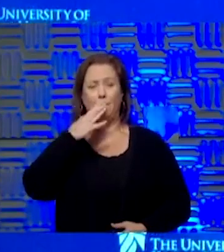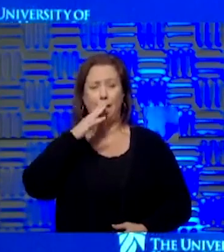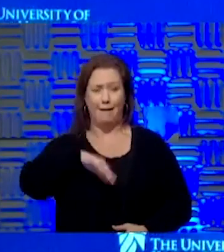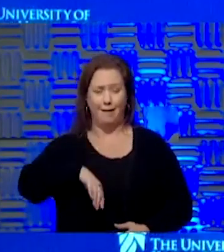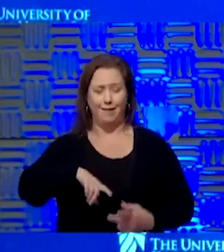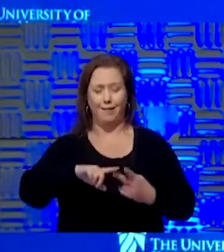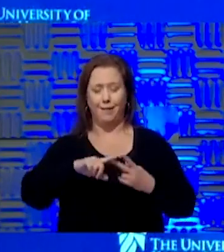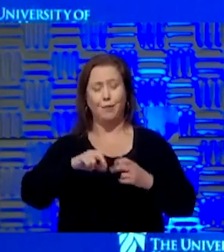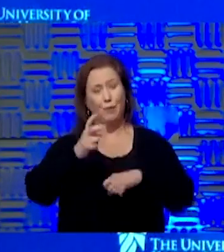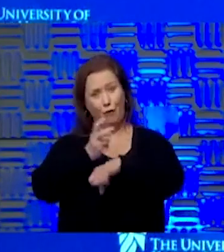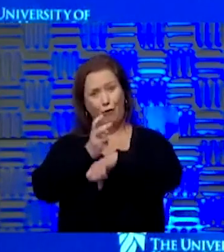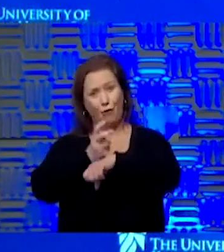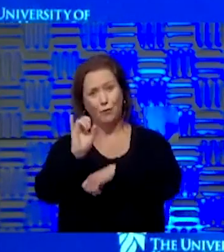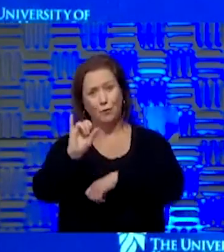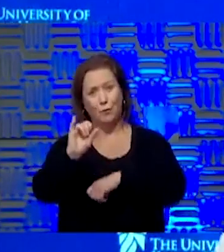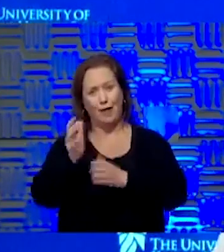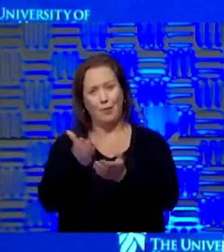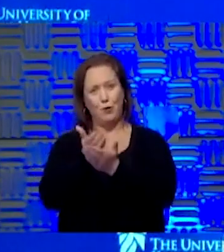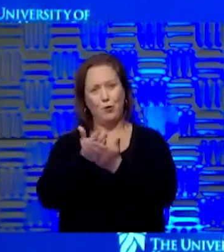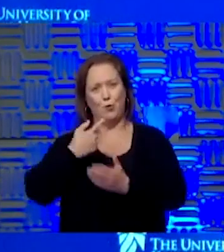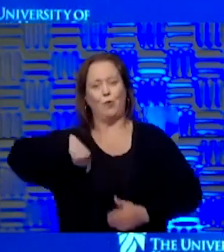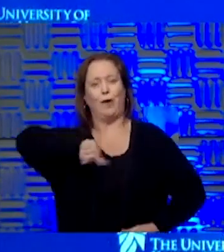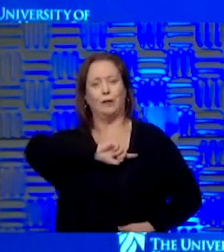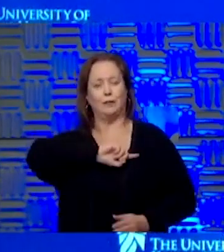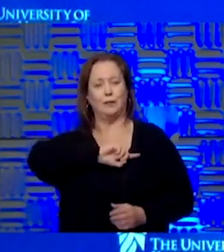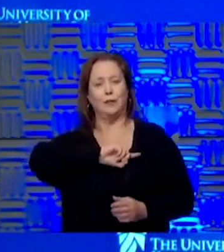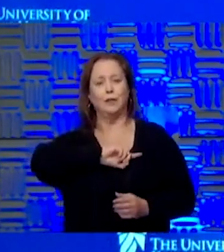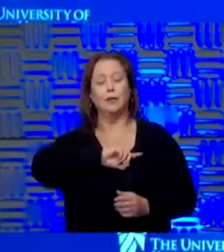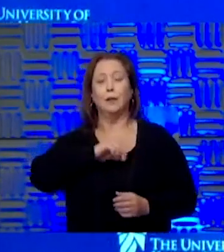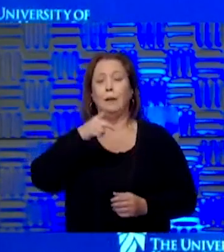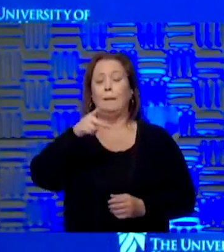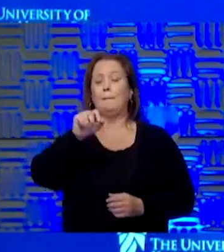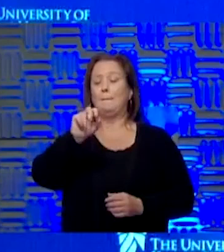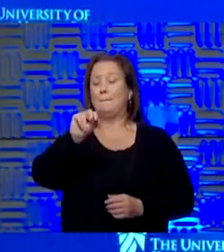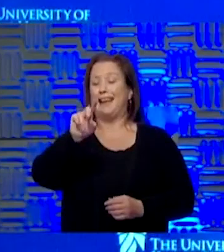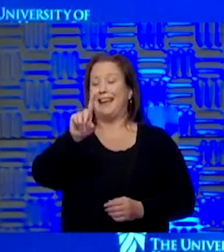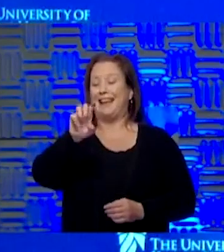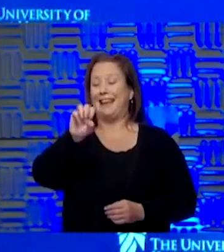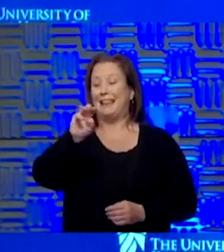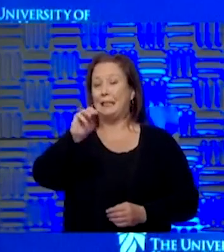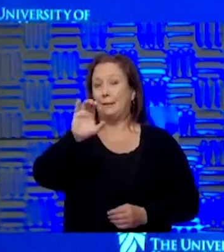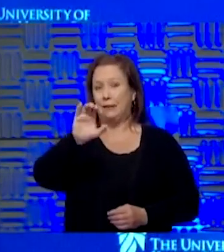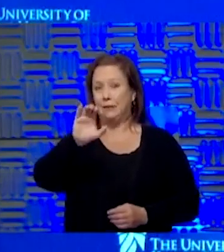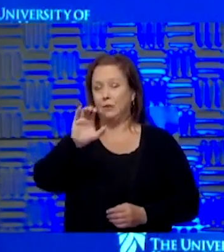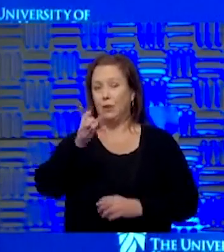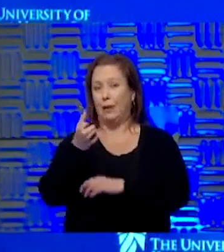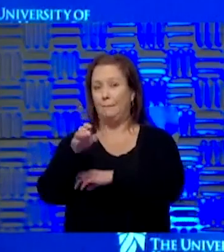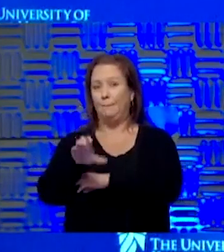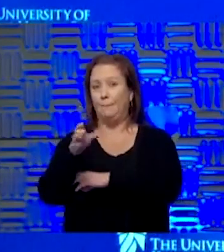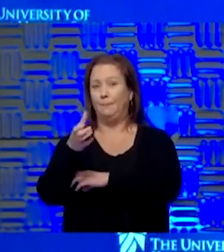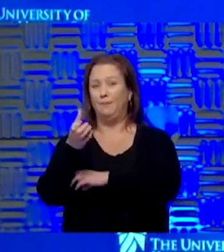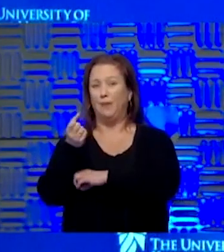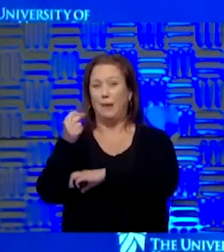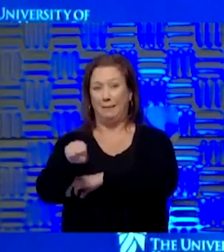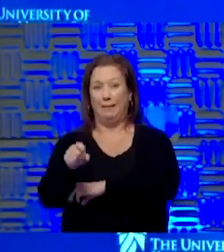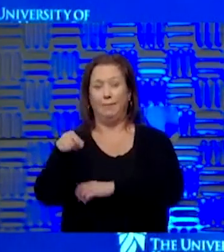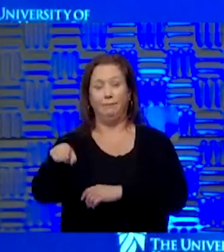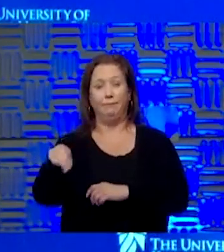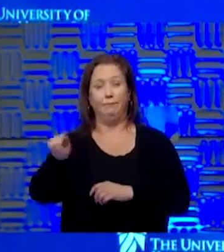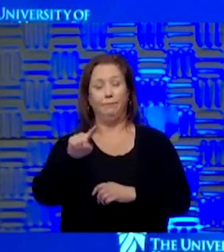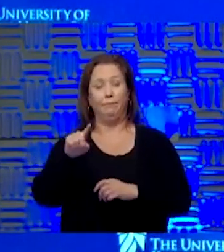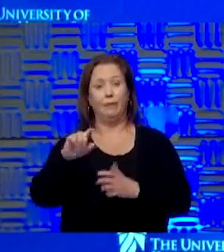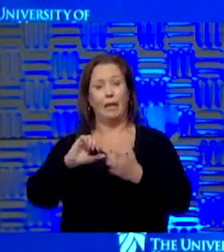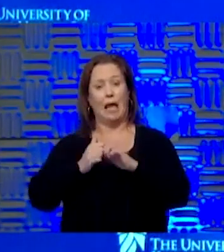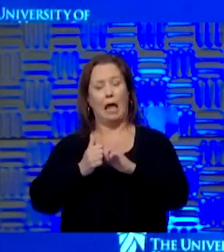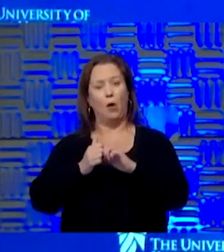hard. And pandemics are new to us. But pandemics can be beaten. And the way they are beaten is by